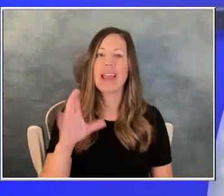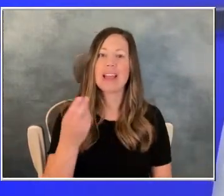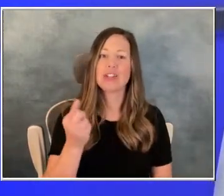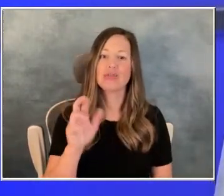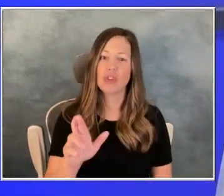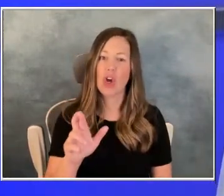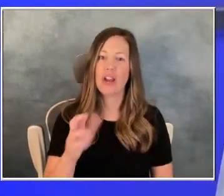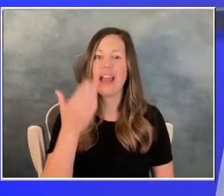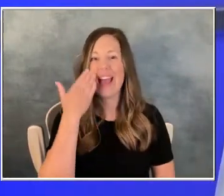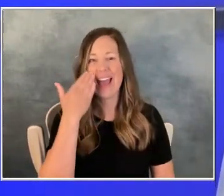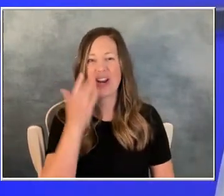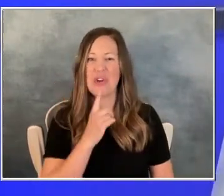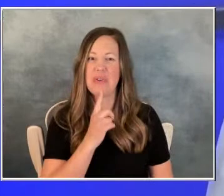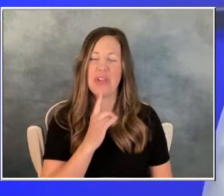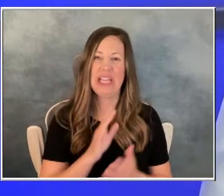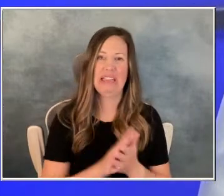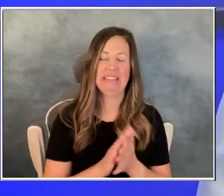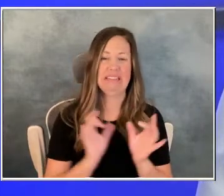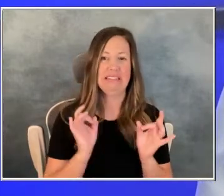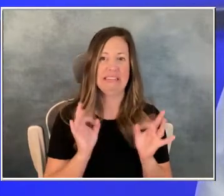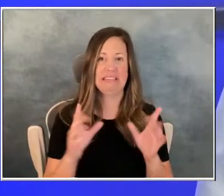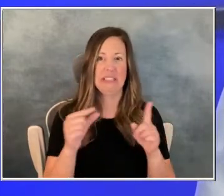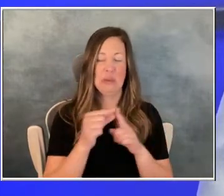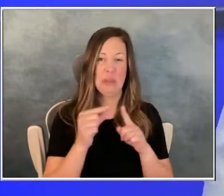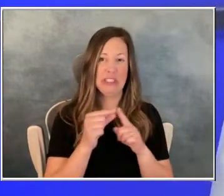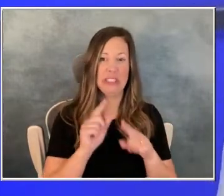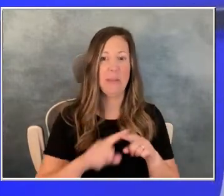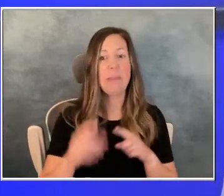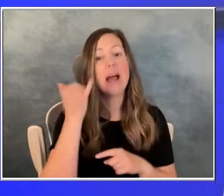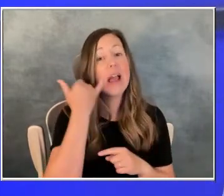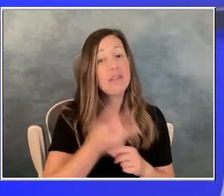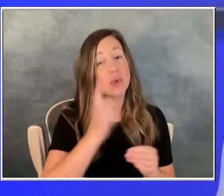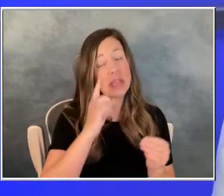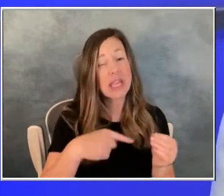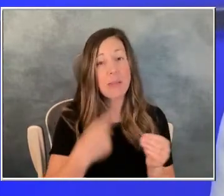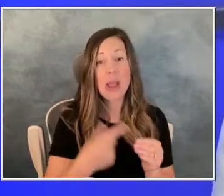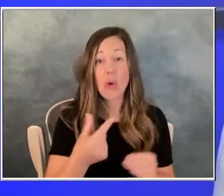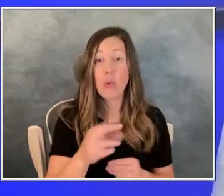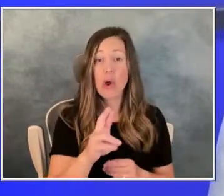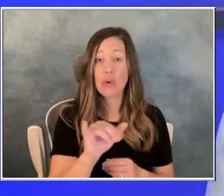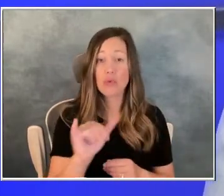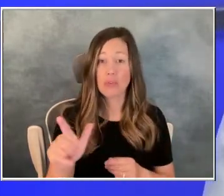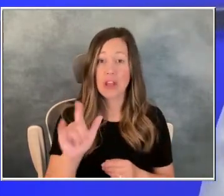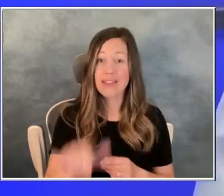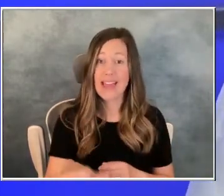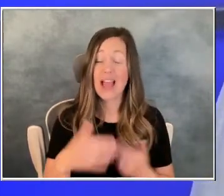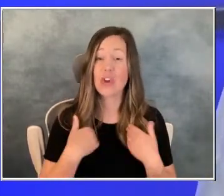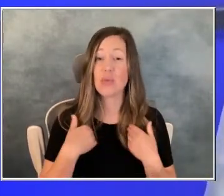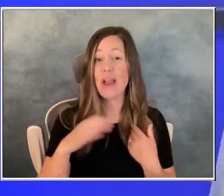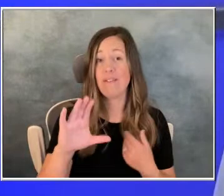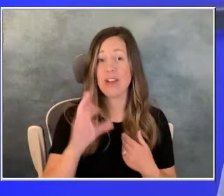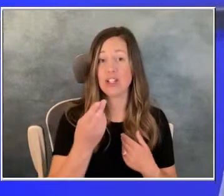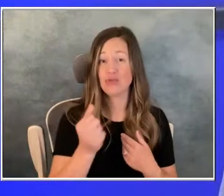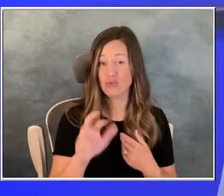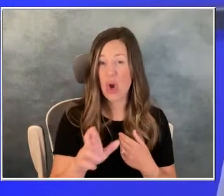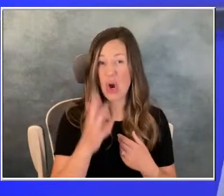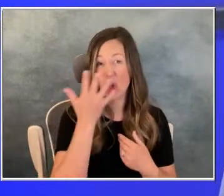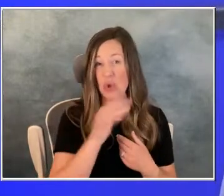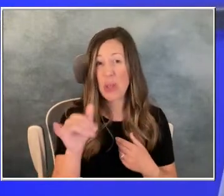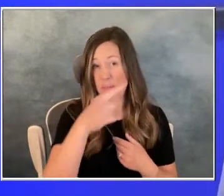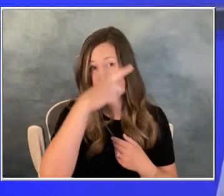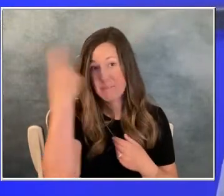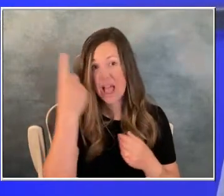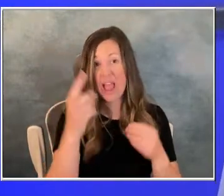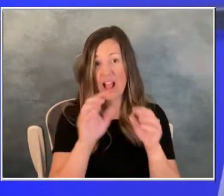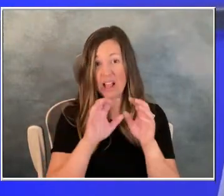like a grilling kind of analogy, but if you think of grill, you're having those char look of the skin is what the third-degree burn would be. Oh, wow.